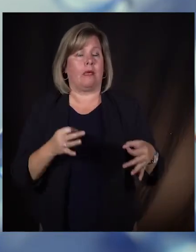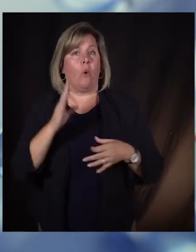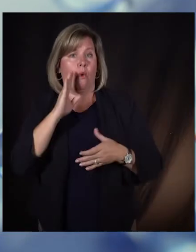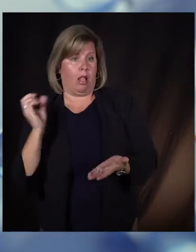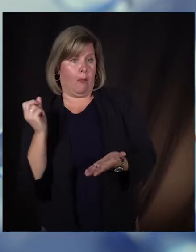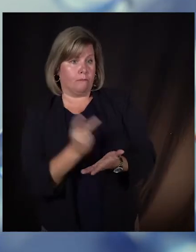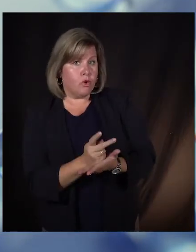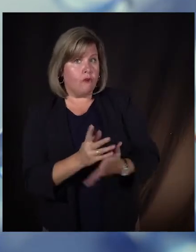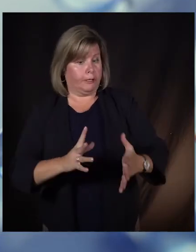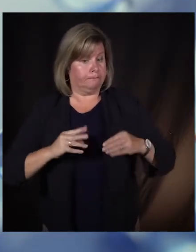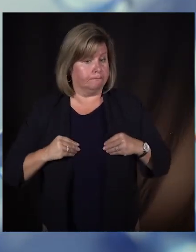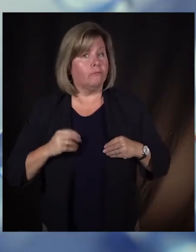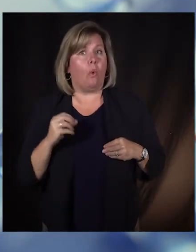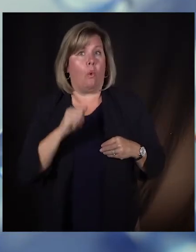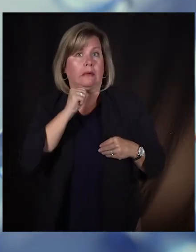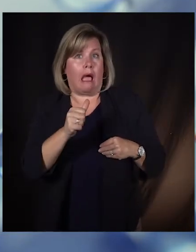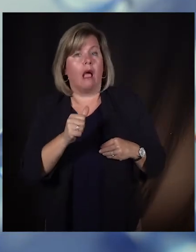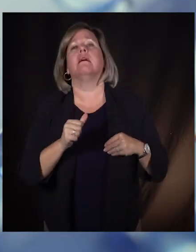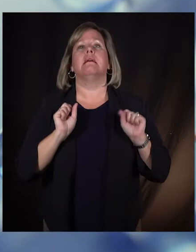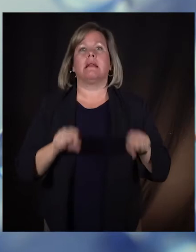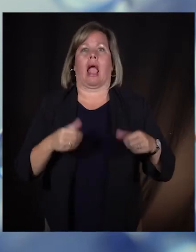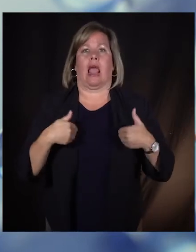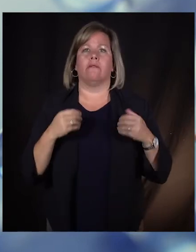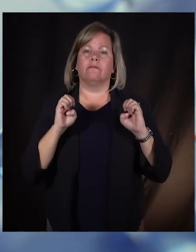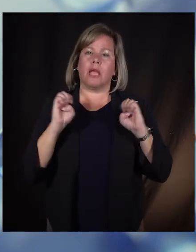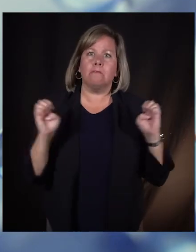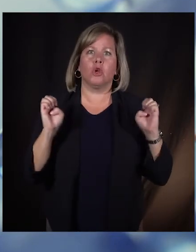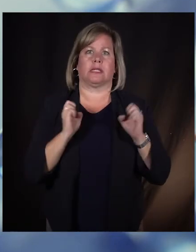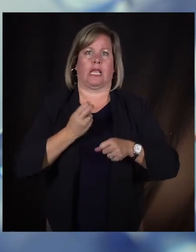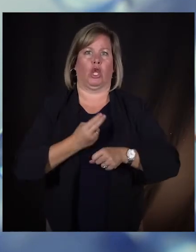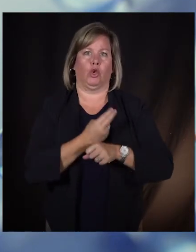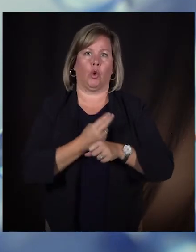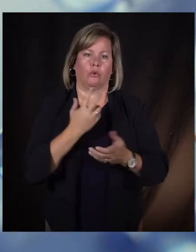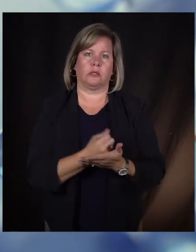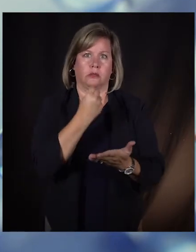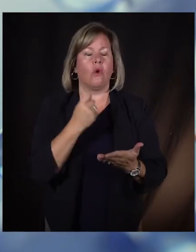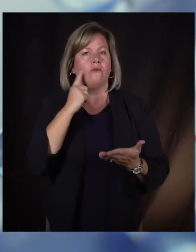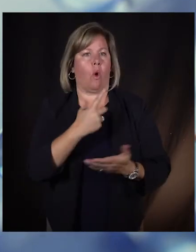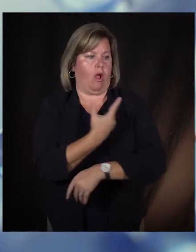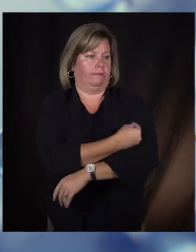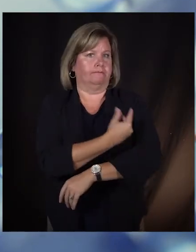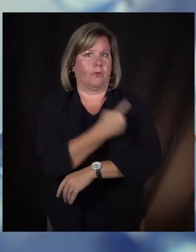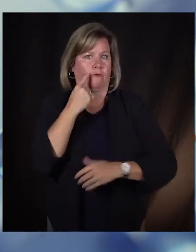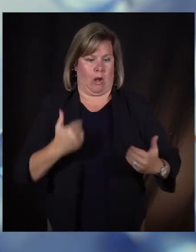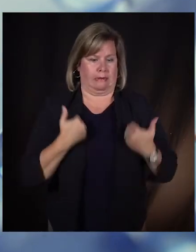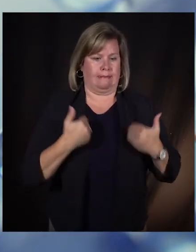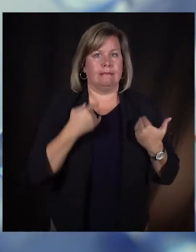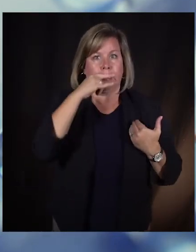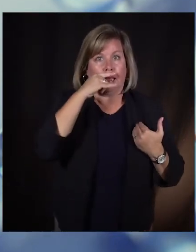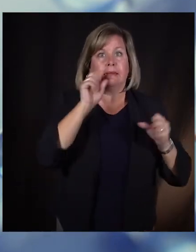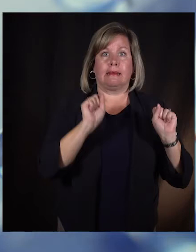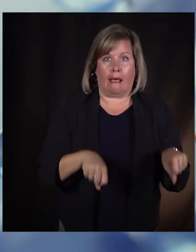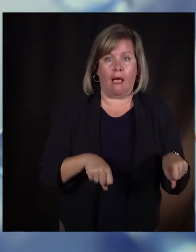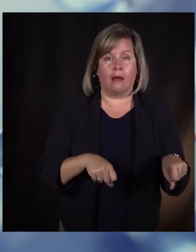that, an emergency use authorization coming from that. Once we have that emergency use authorization in place, and once that